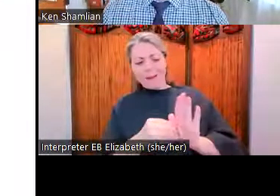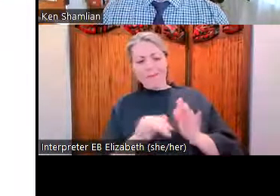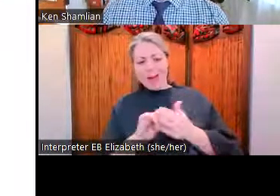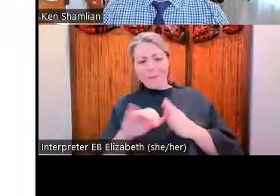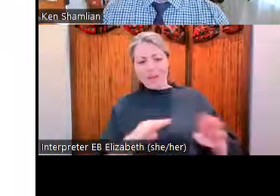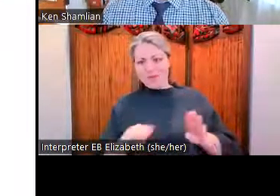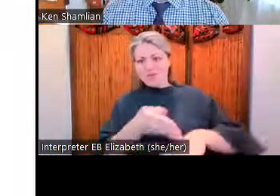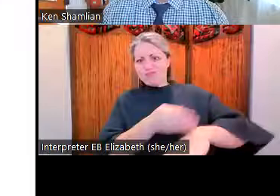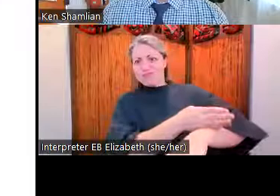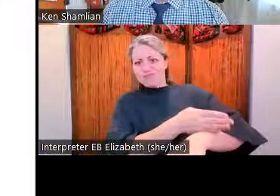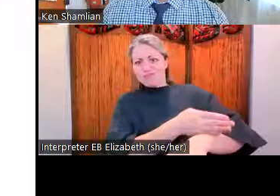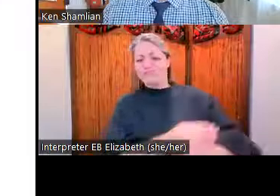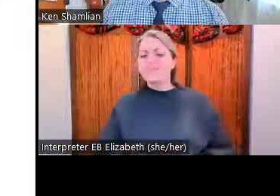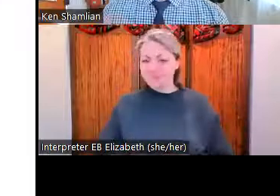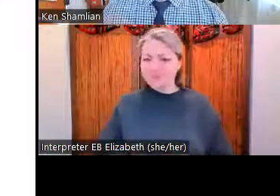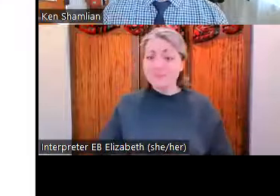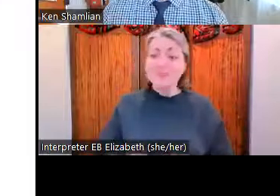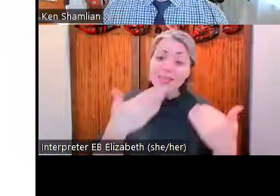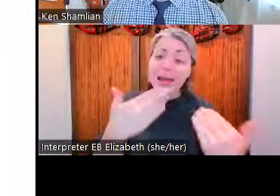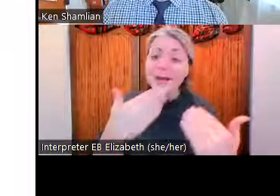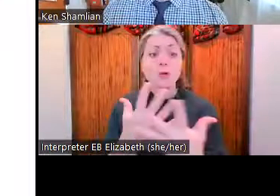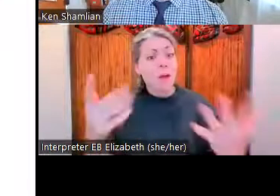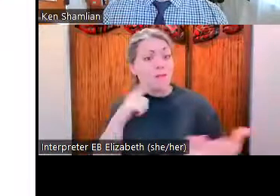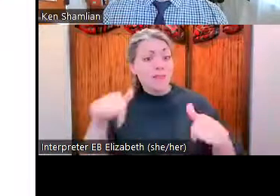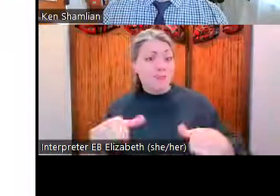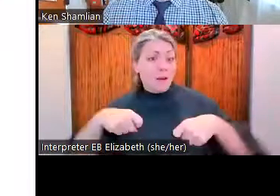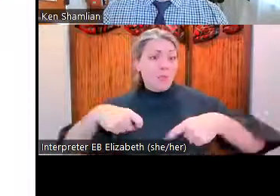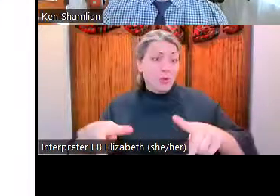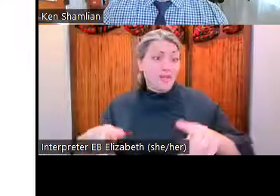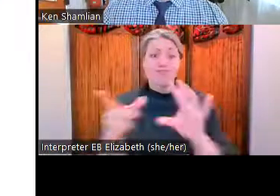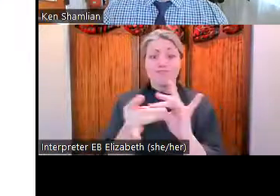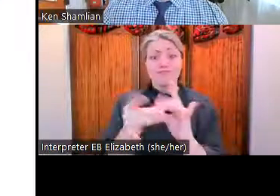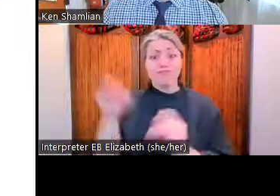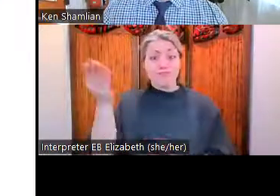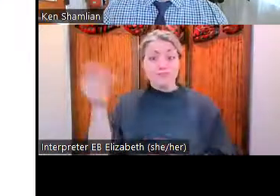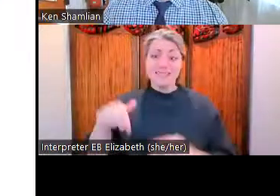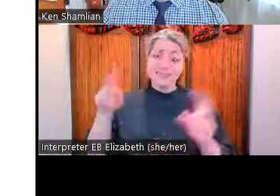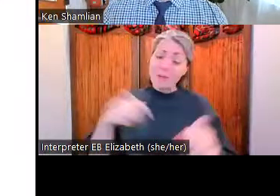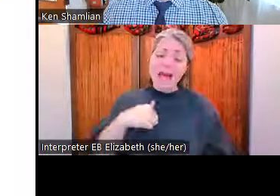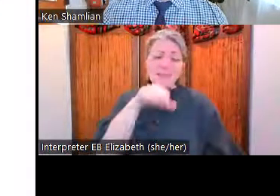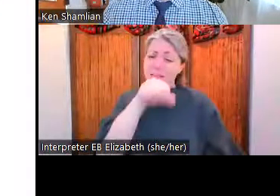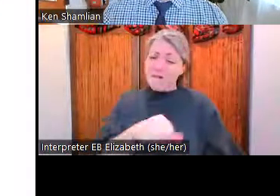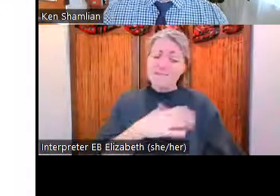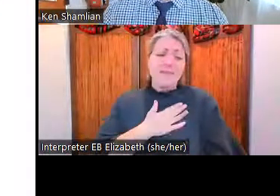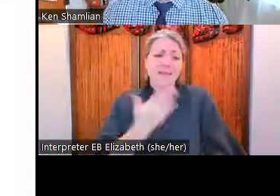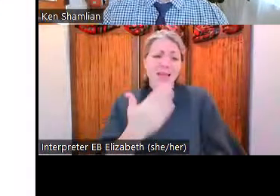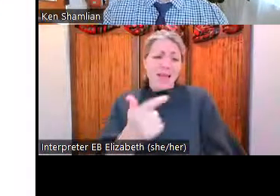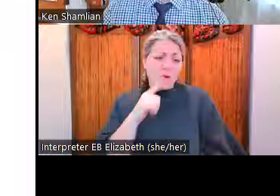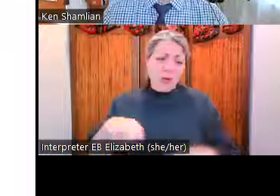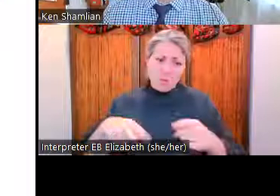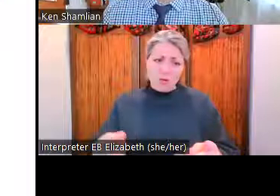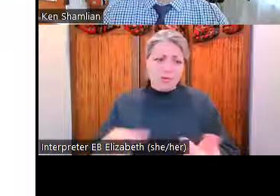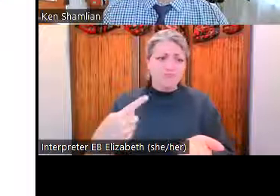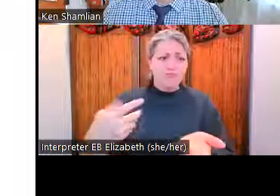And with that being said, thank you so much for this opportunity to talk about this topic. I love it. And thanks for letting me have the opportunity